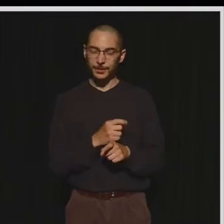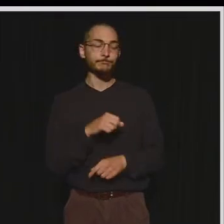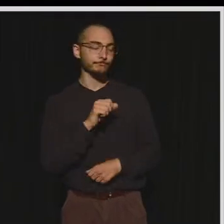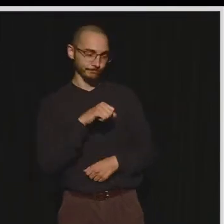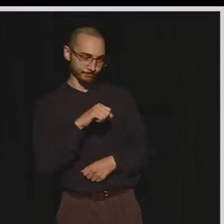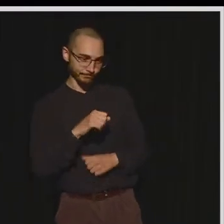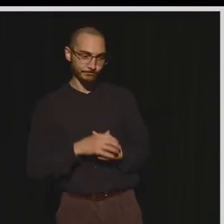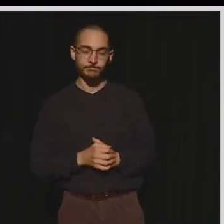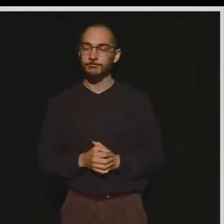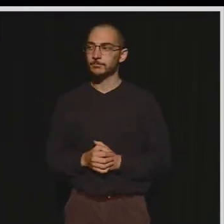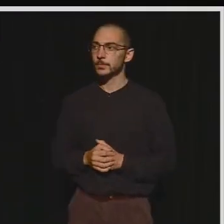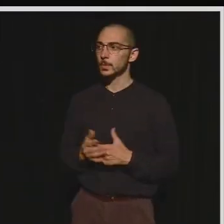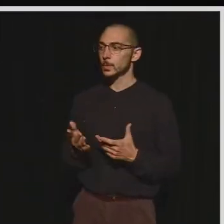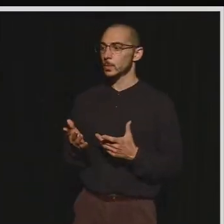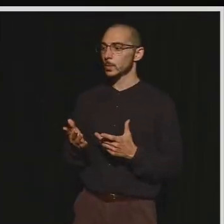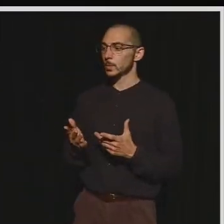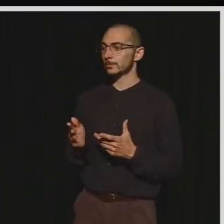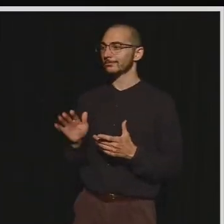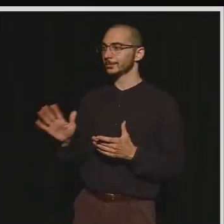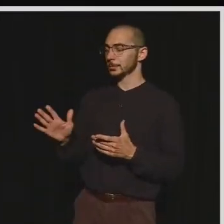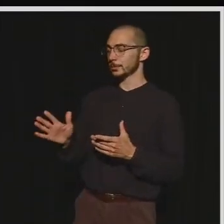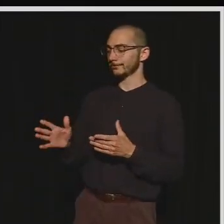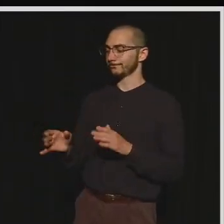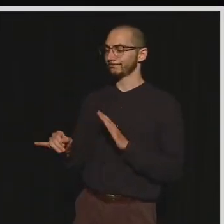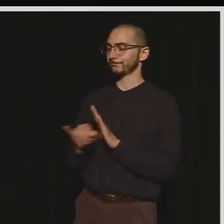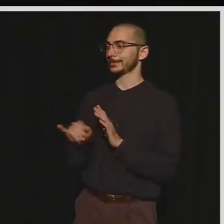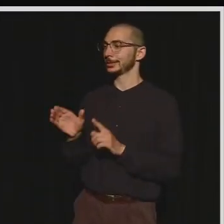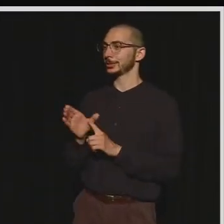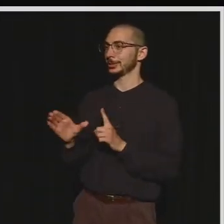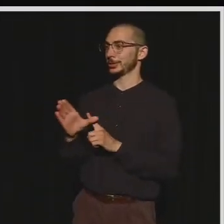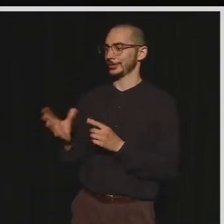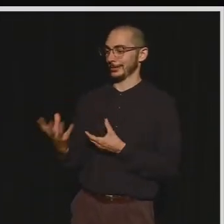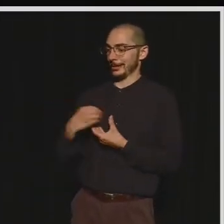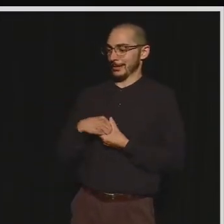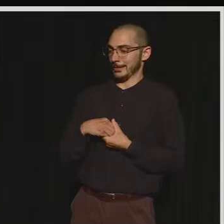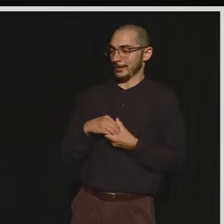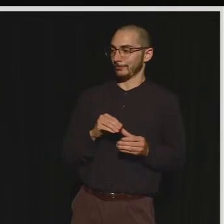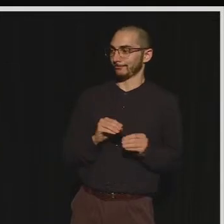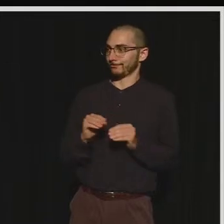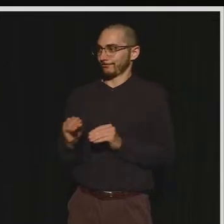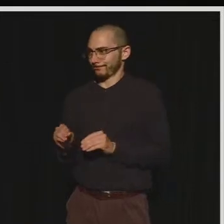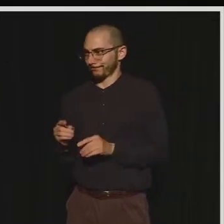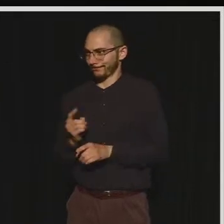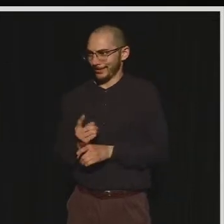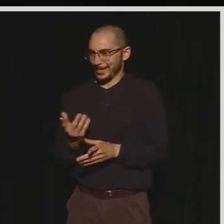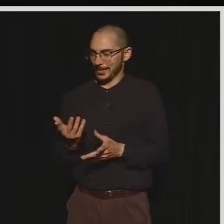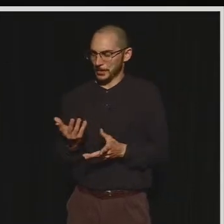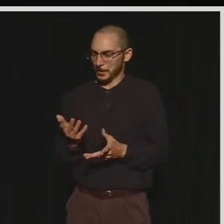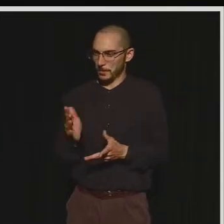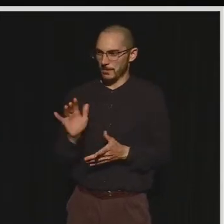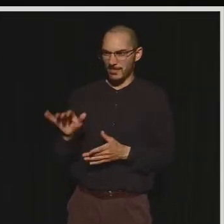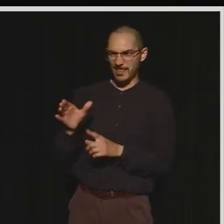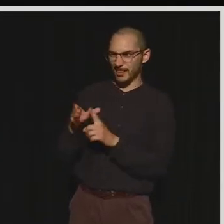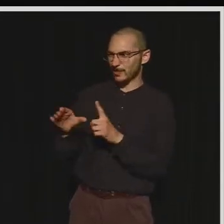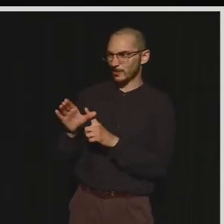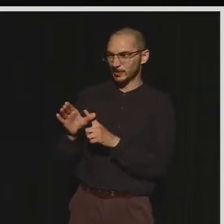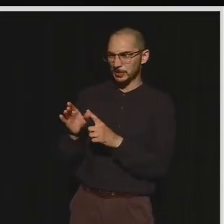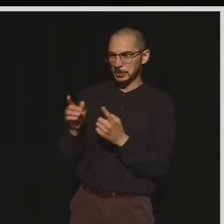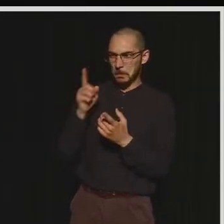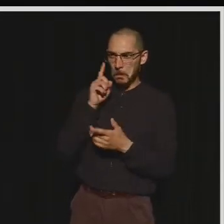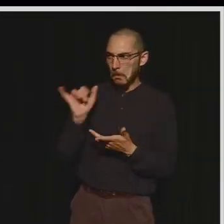you with you when you come here. Yeah. What would it, is that even an option